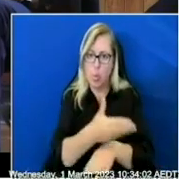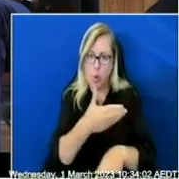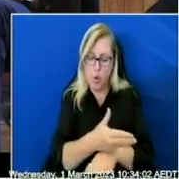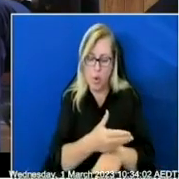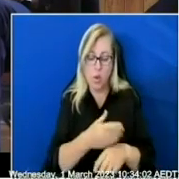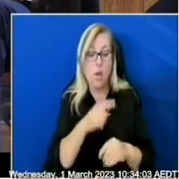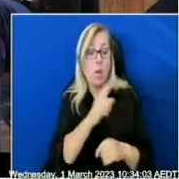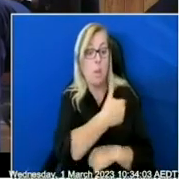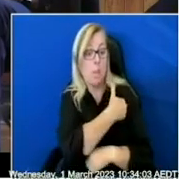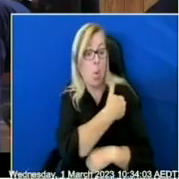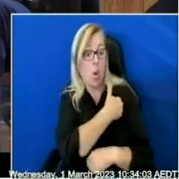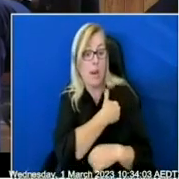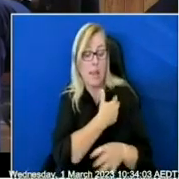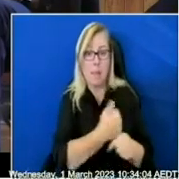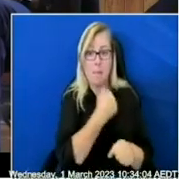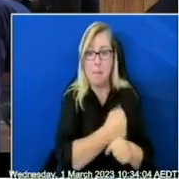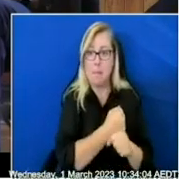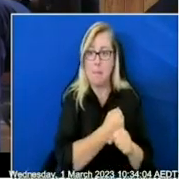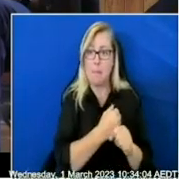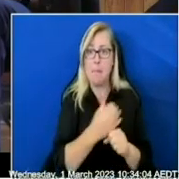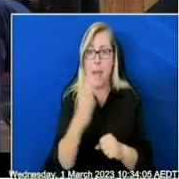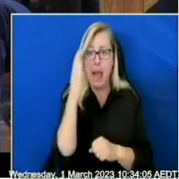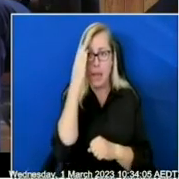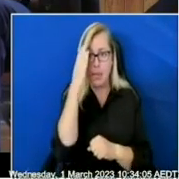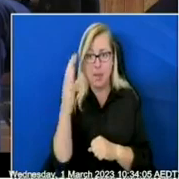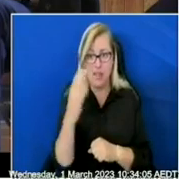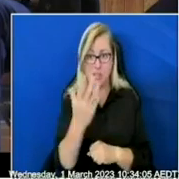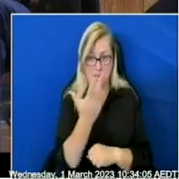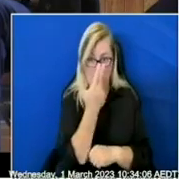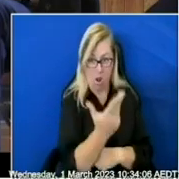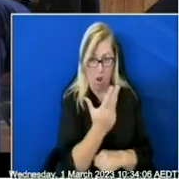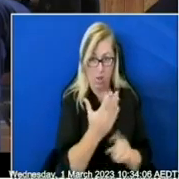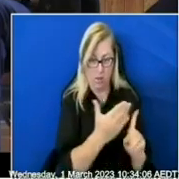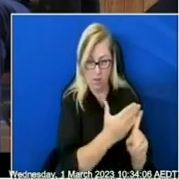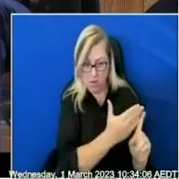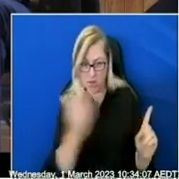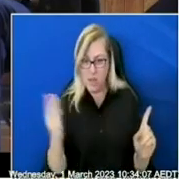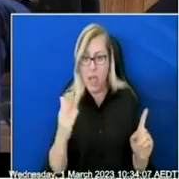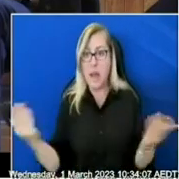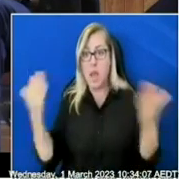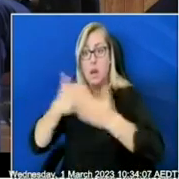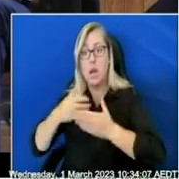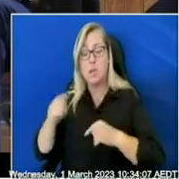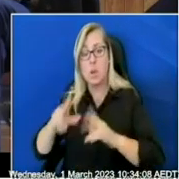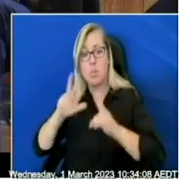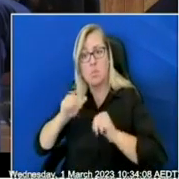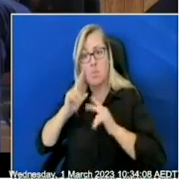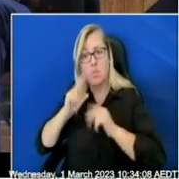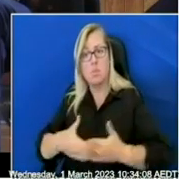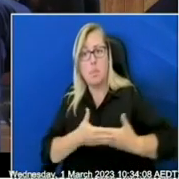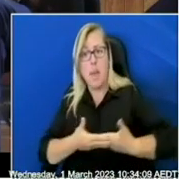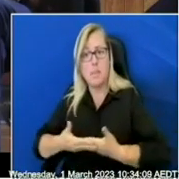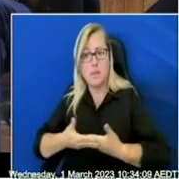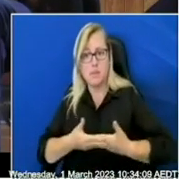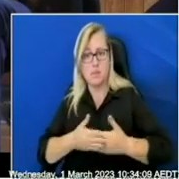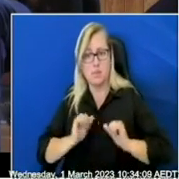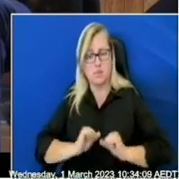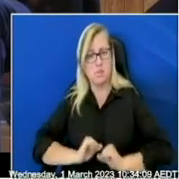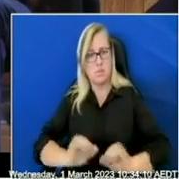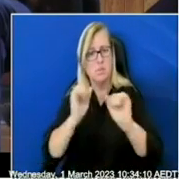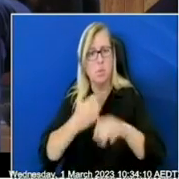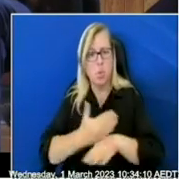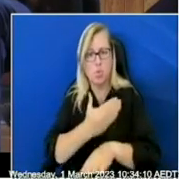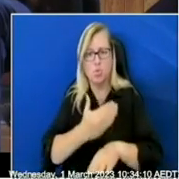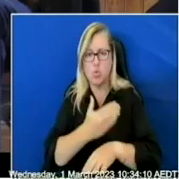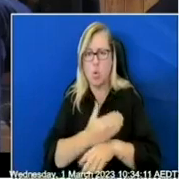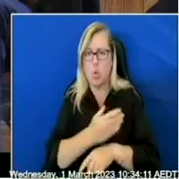stage? Nine. Yeah. So that was her job. Mm. And there was lots of other kids.